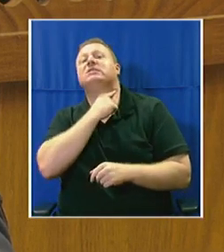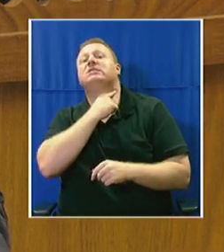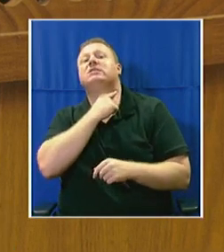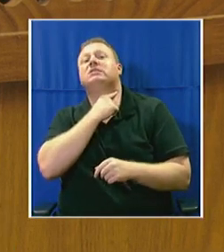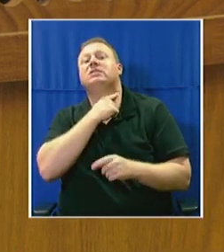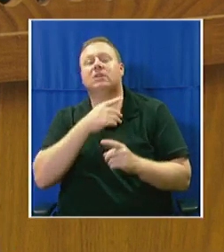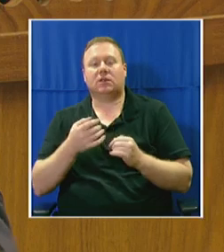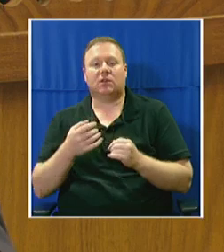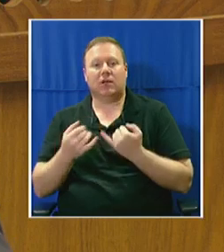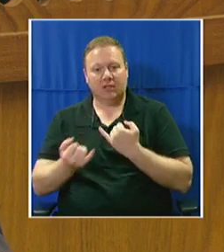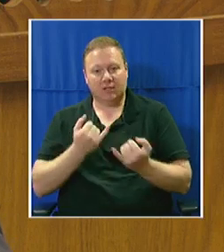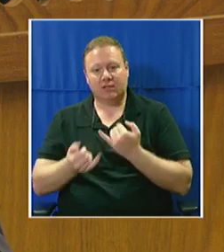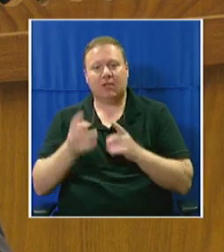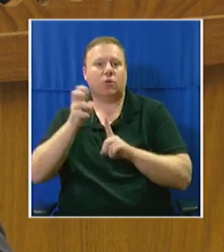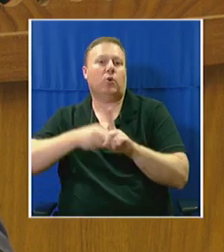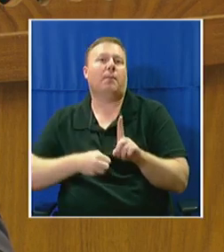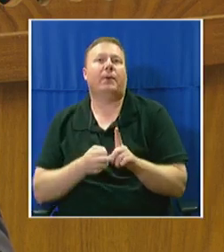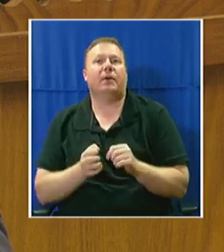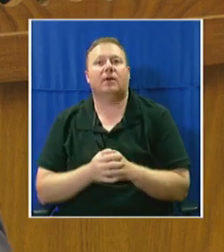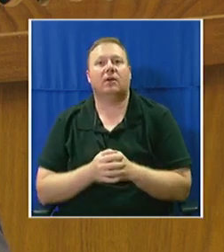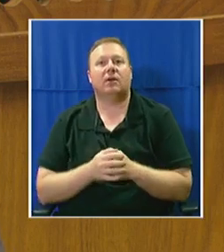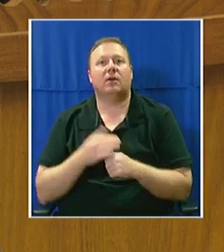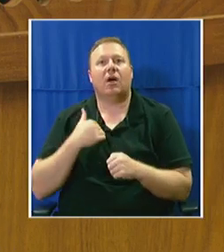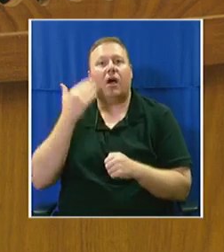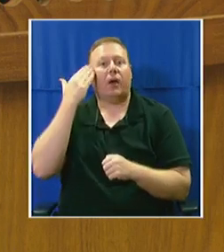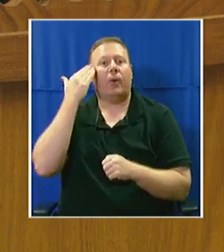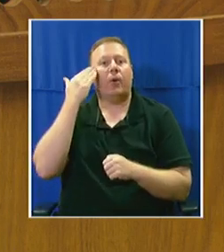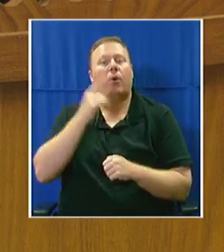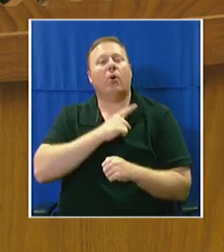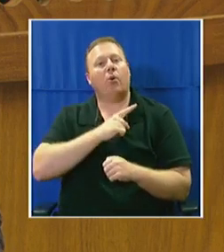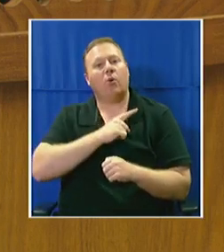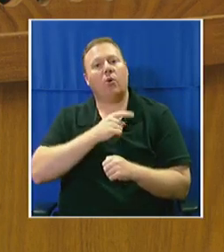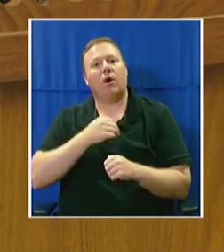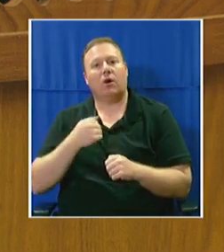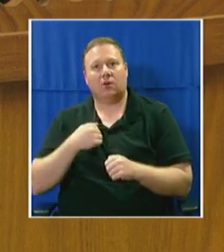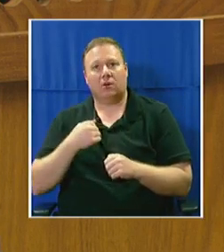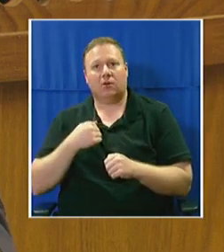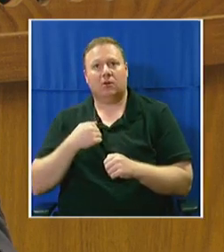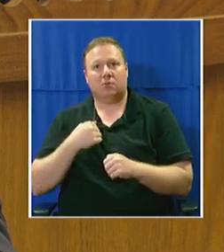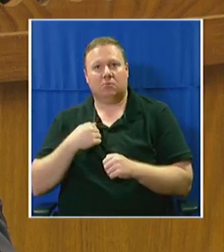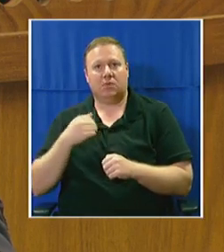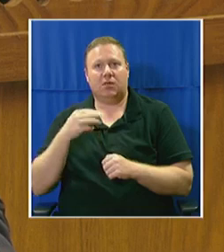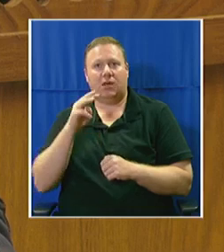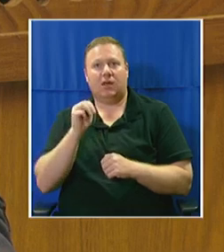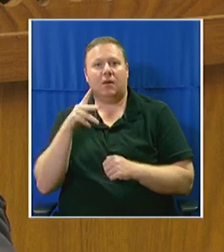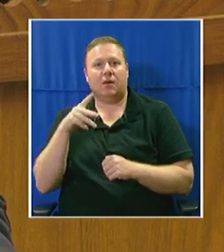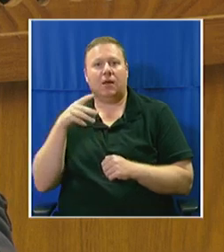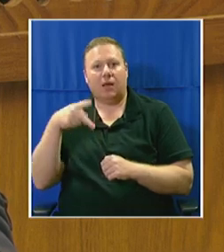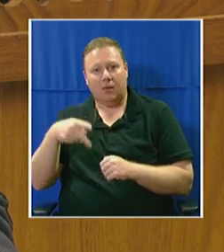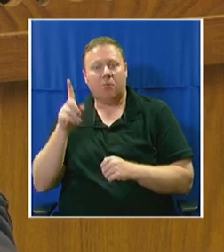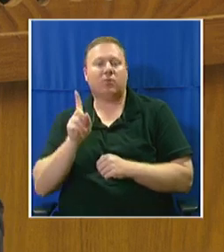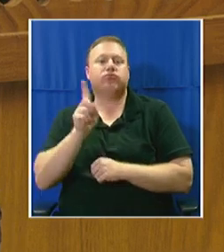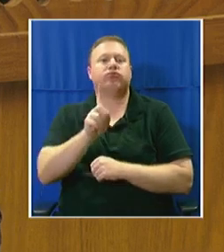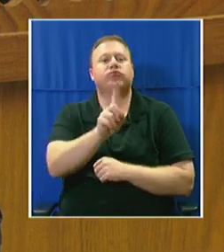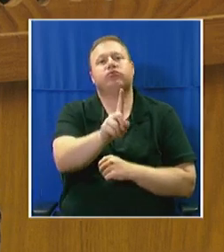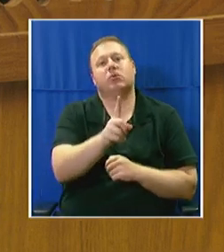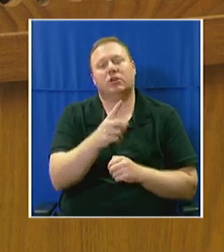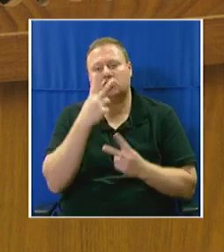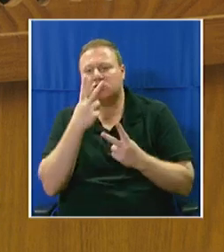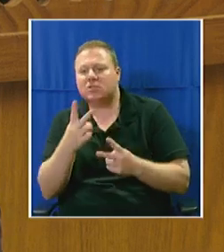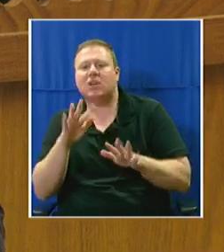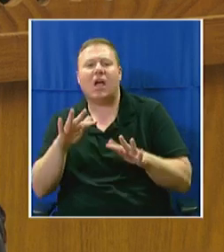the elderly the scorge of gender based violence has spread throughout the country Mami was raided